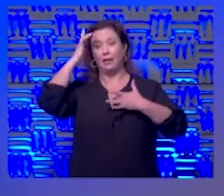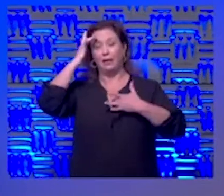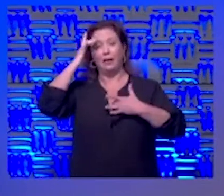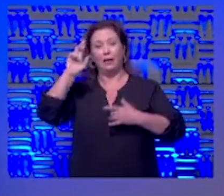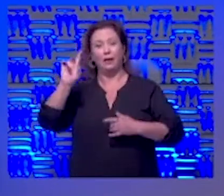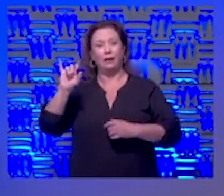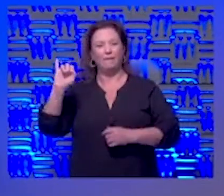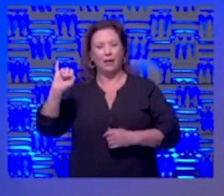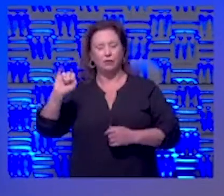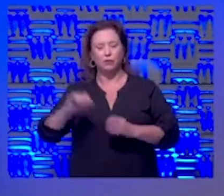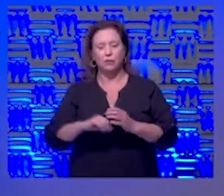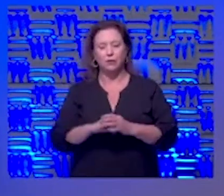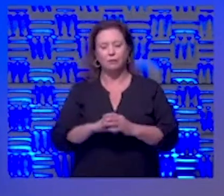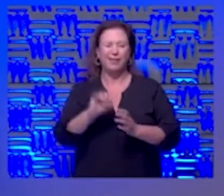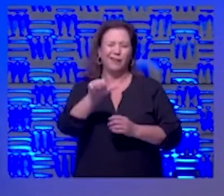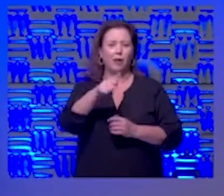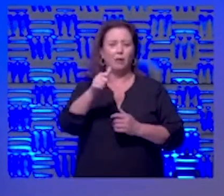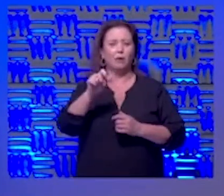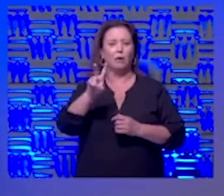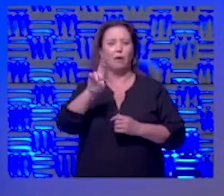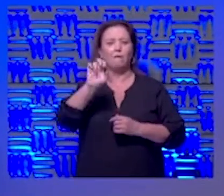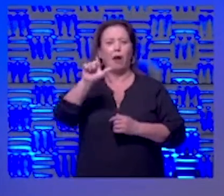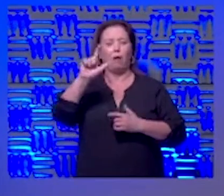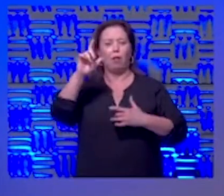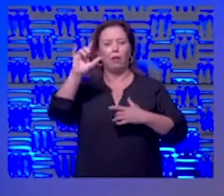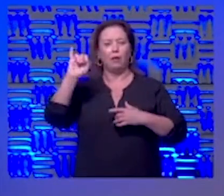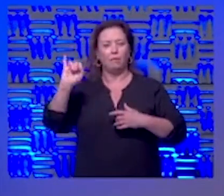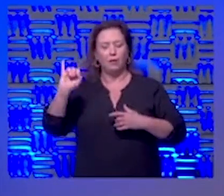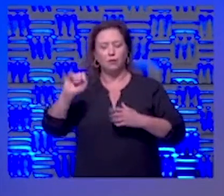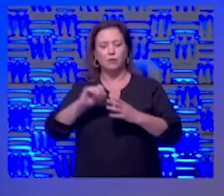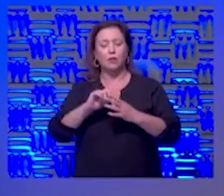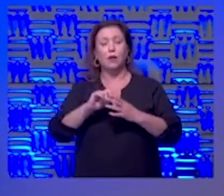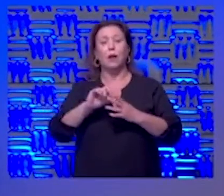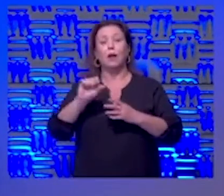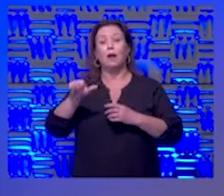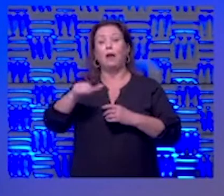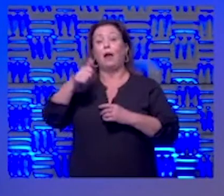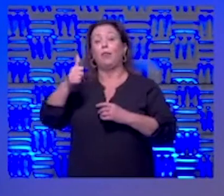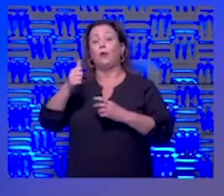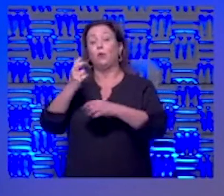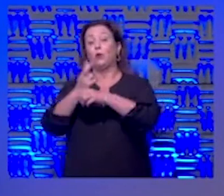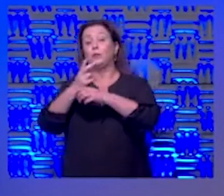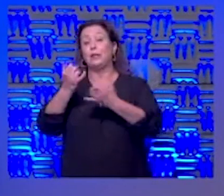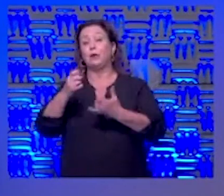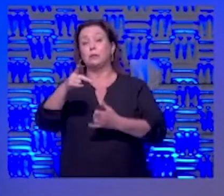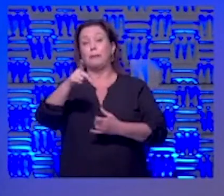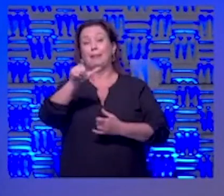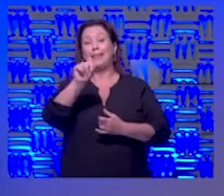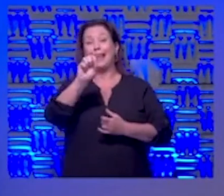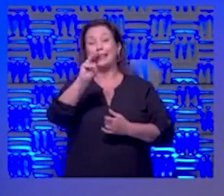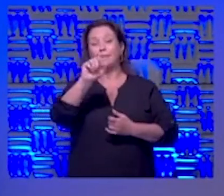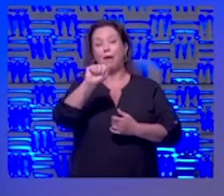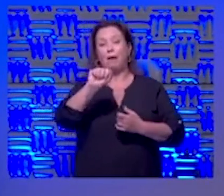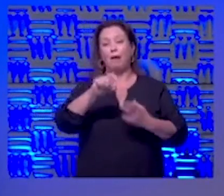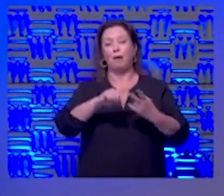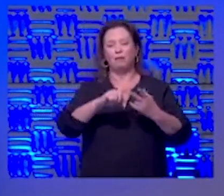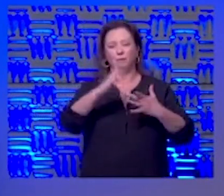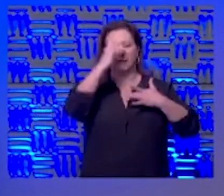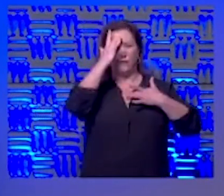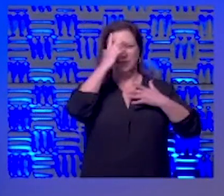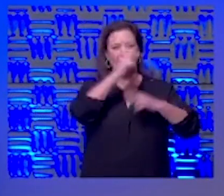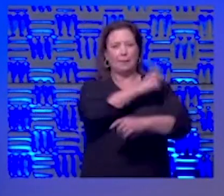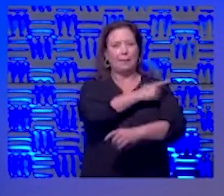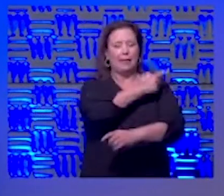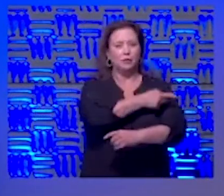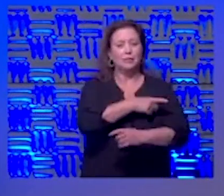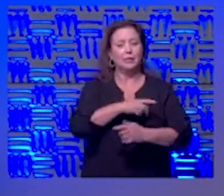infections. The other things that we are using is convalescent plasma, and we're also looking at using other things to decrease